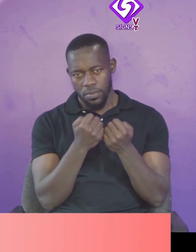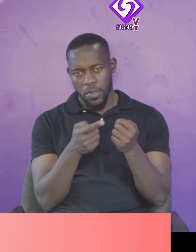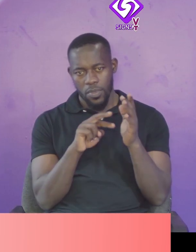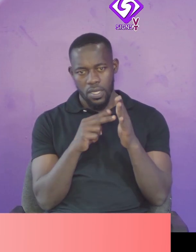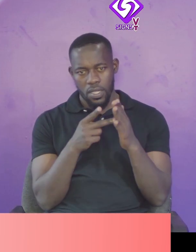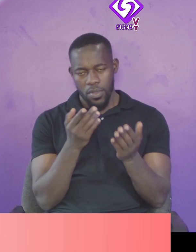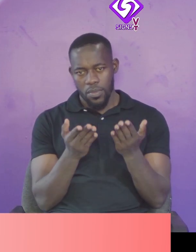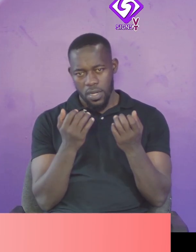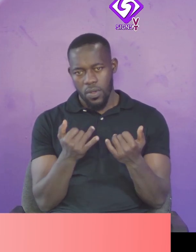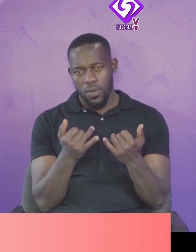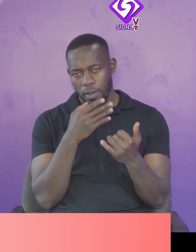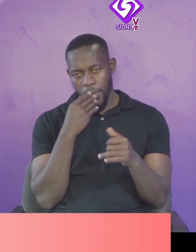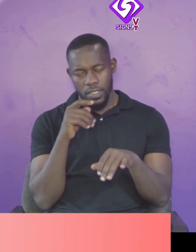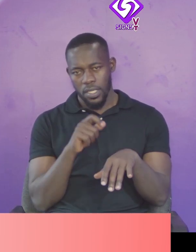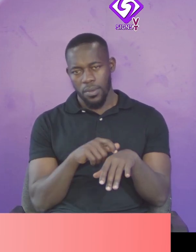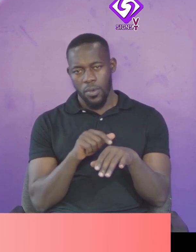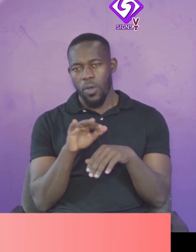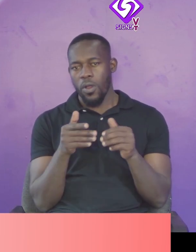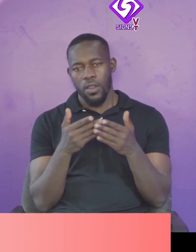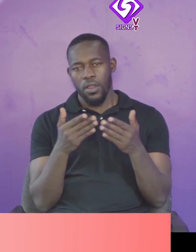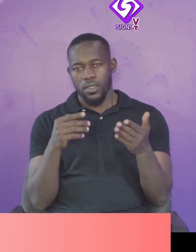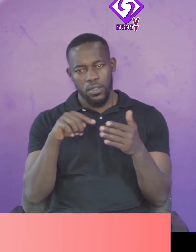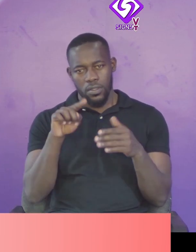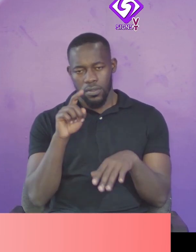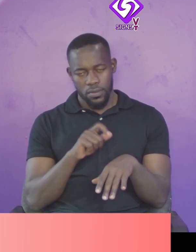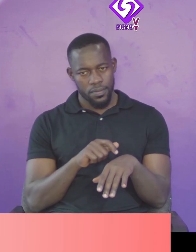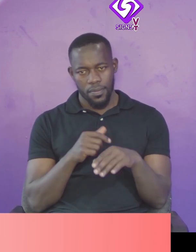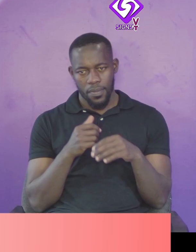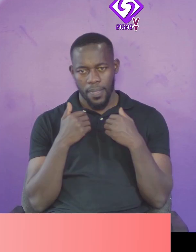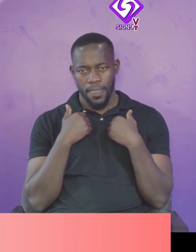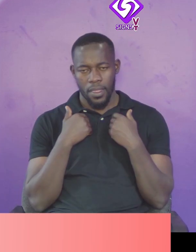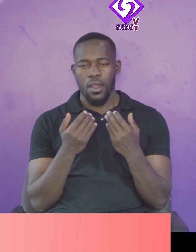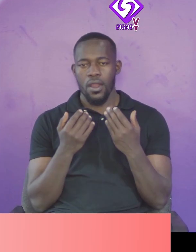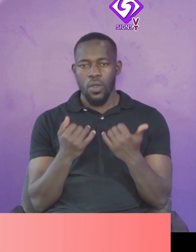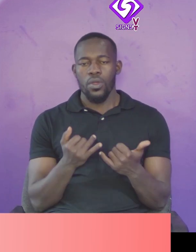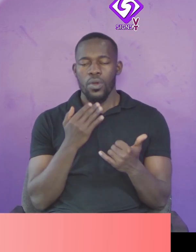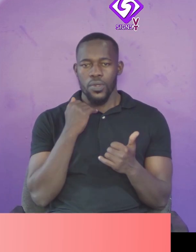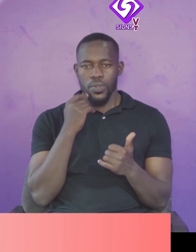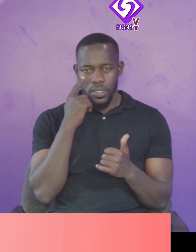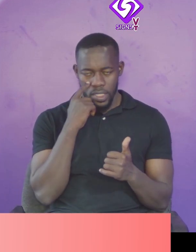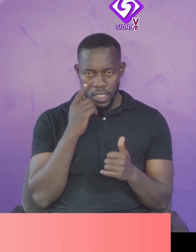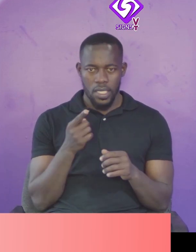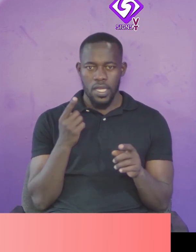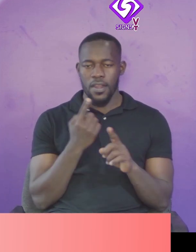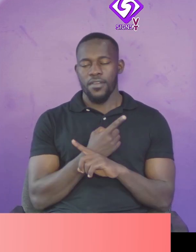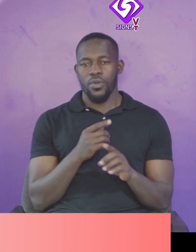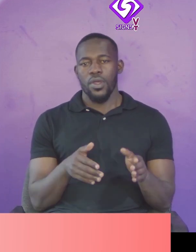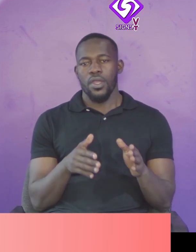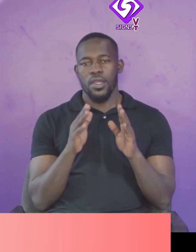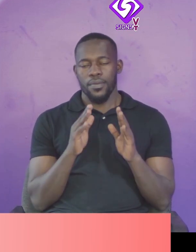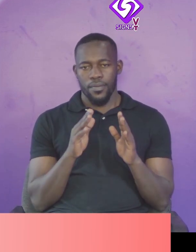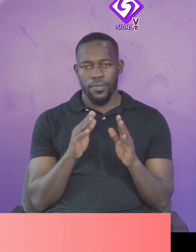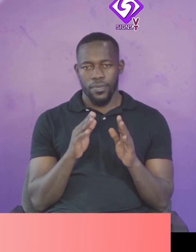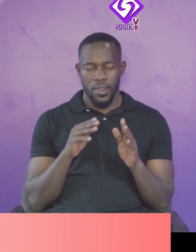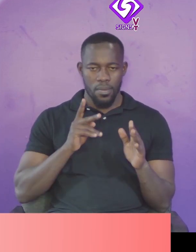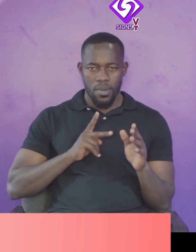time. You know, everything has its time, and it is time that we look at them in another perspective. You know,